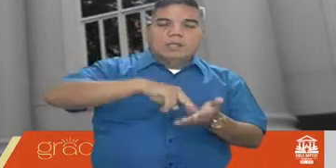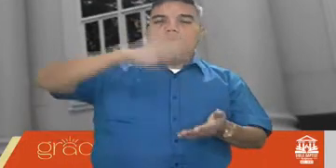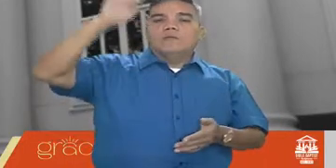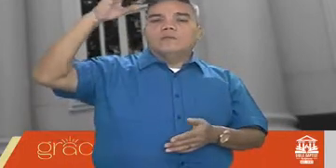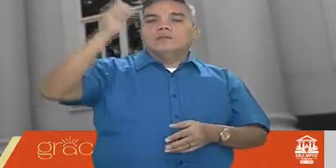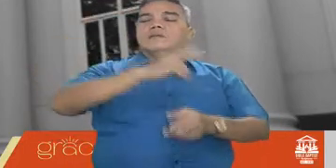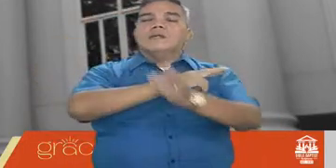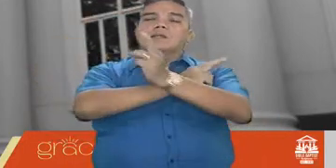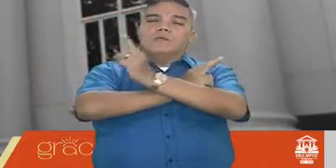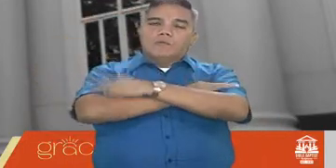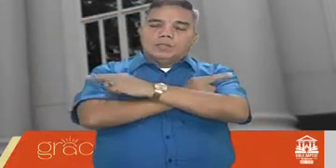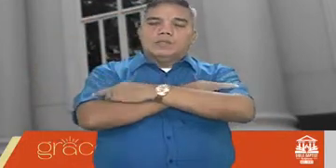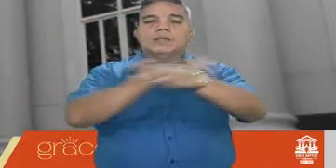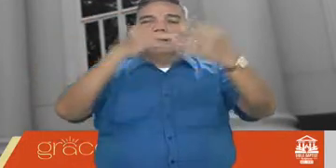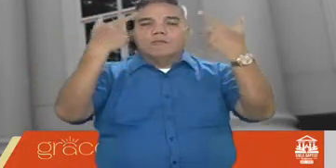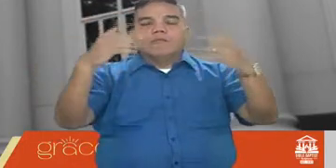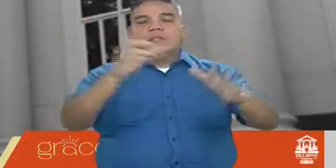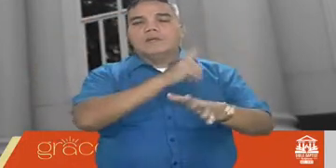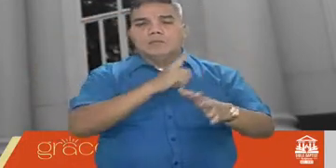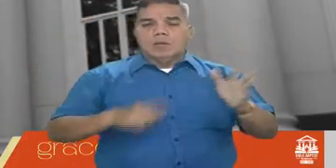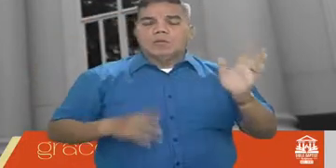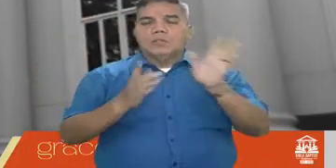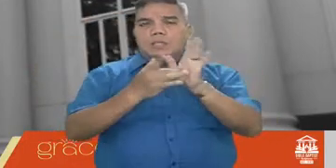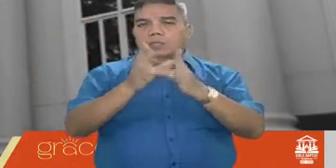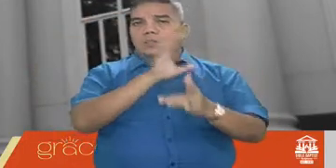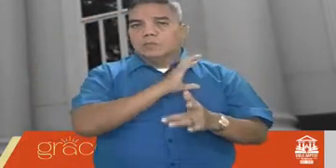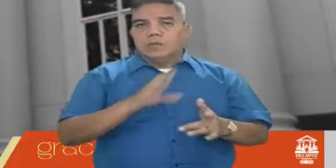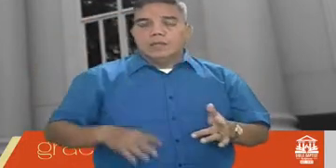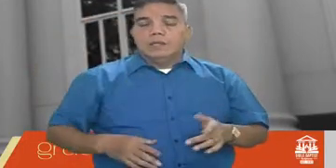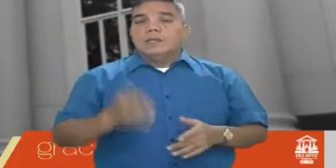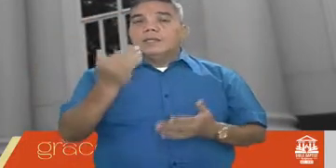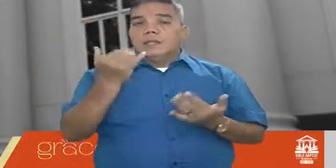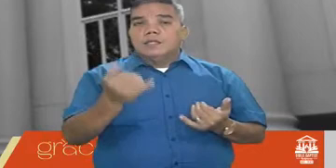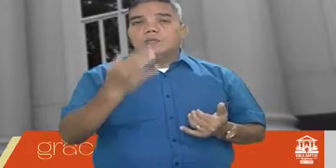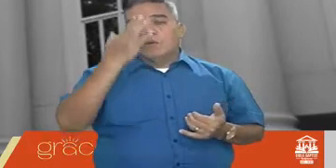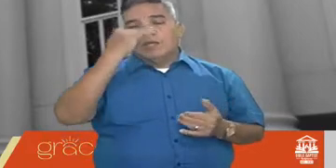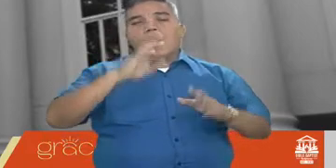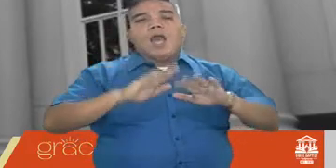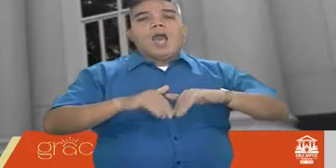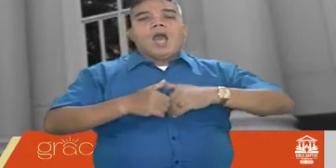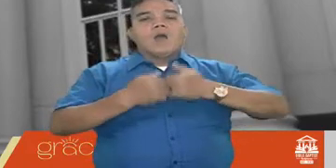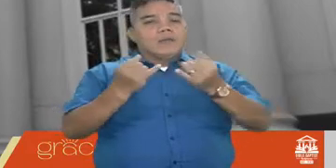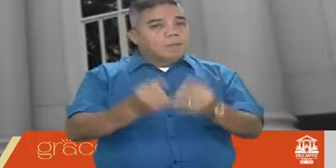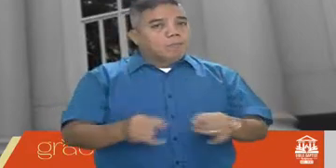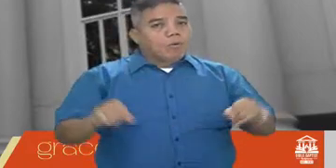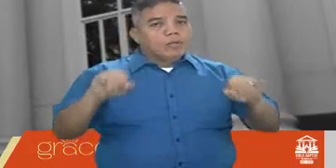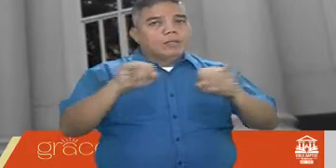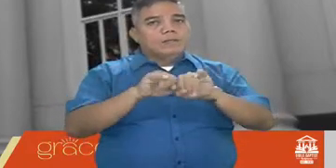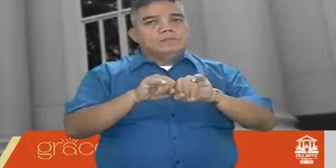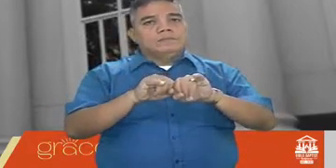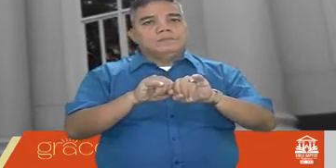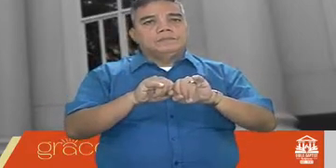in the grace and resting in the finished work of the Lord Jesus Christ. That is why how important this